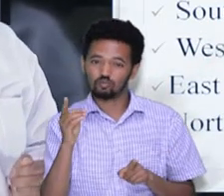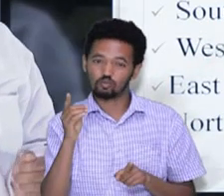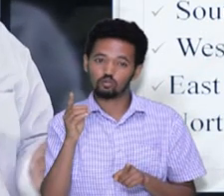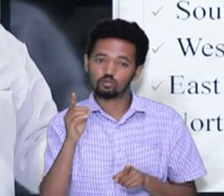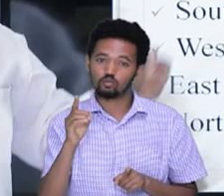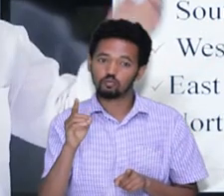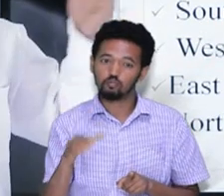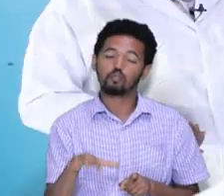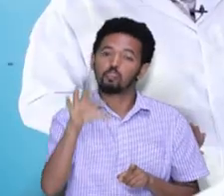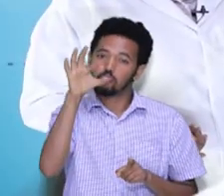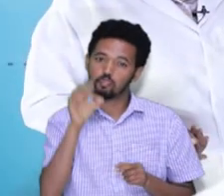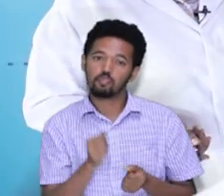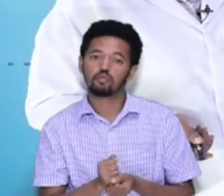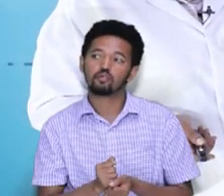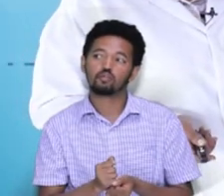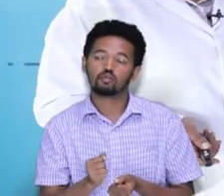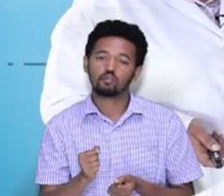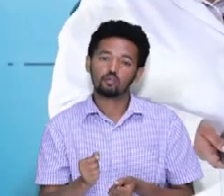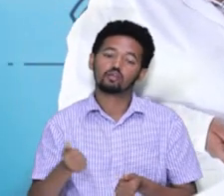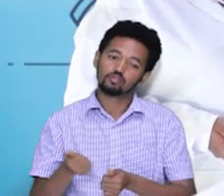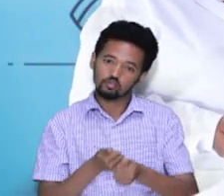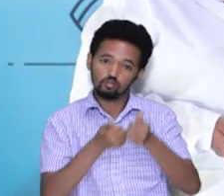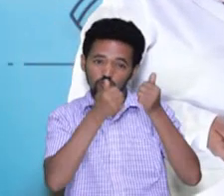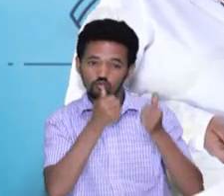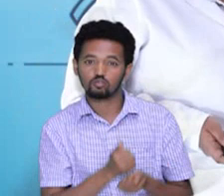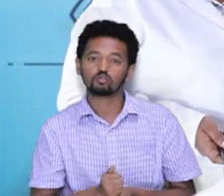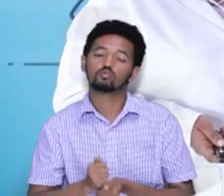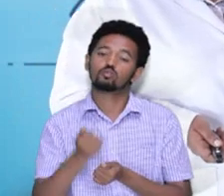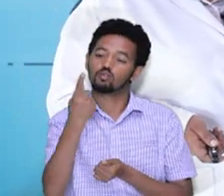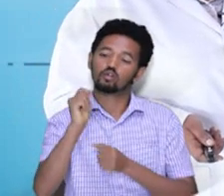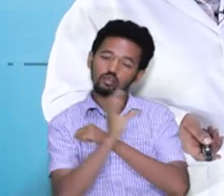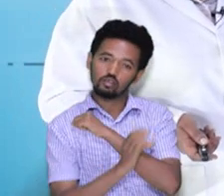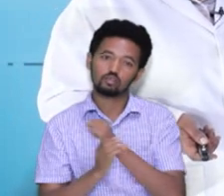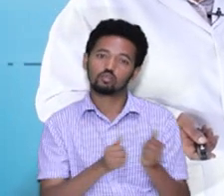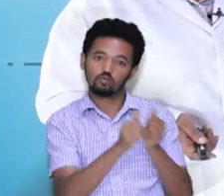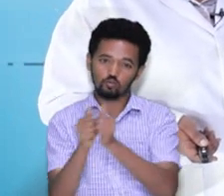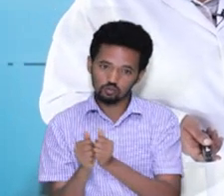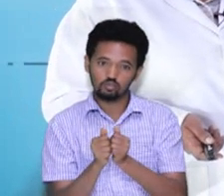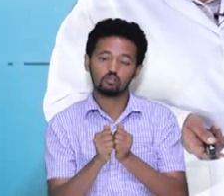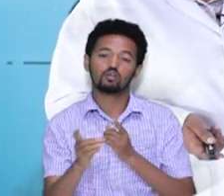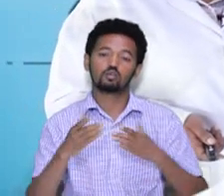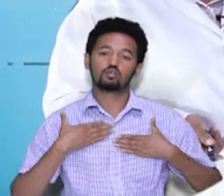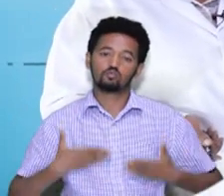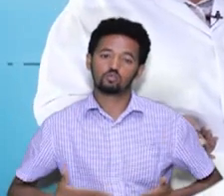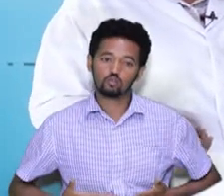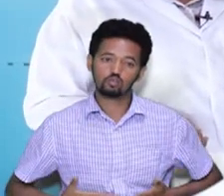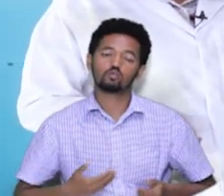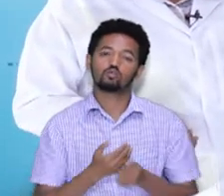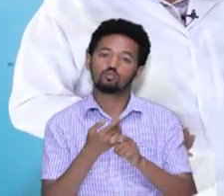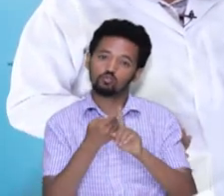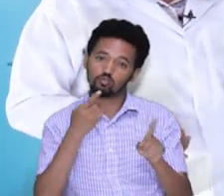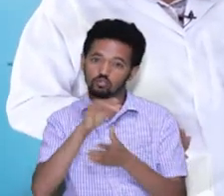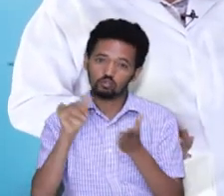shows the location of the continent or the country with reference to physical feature, that